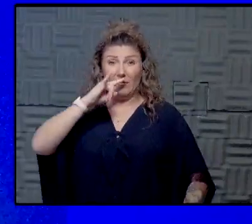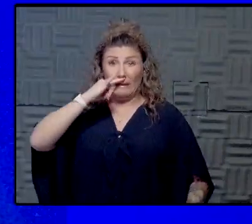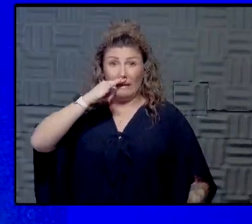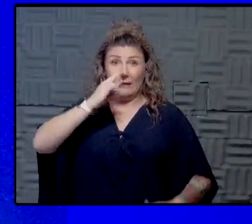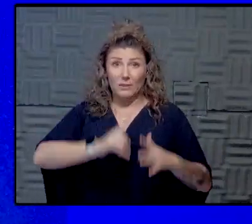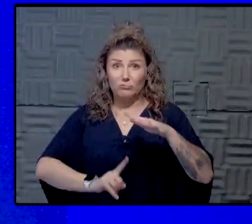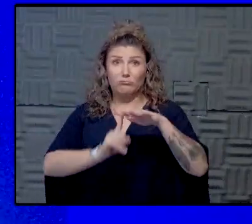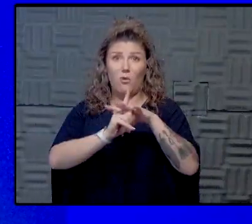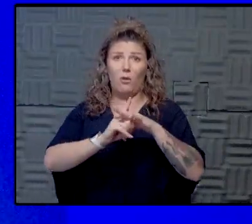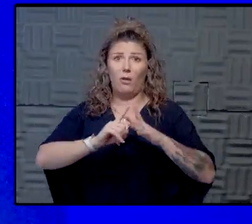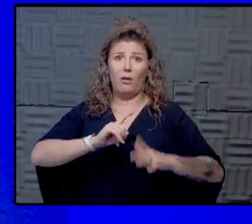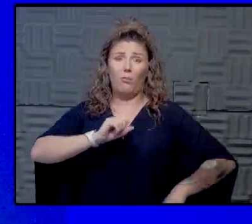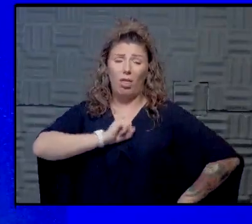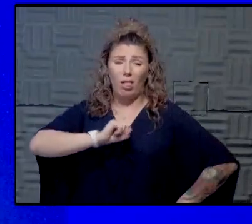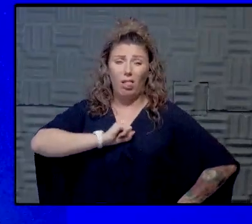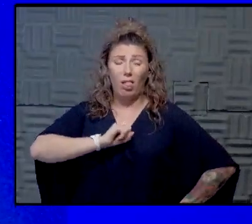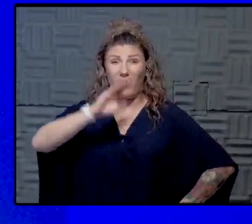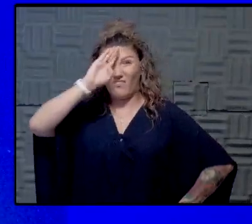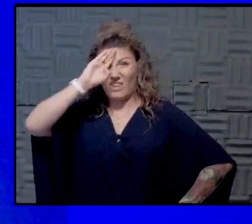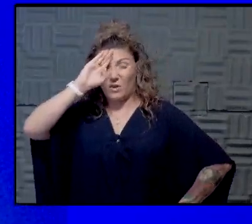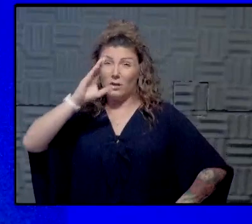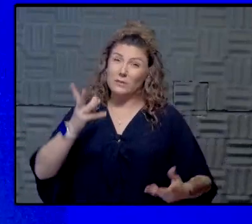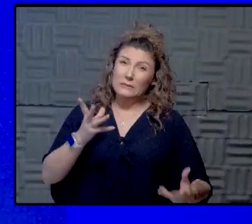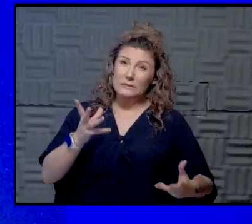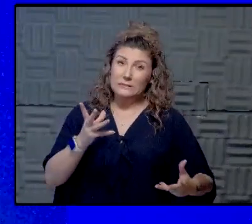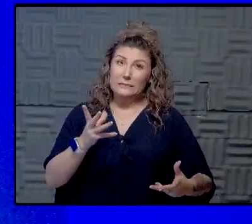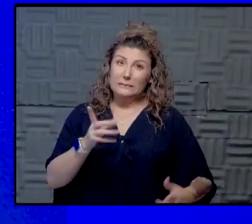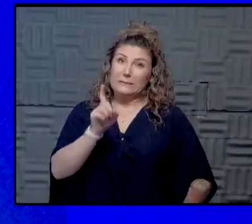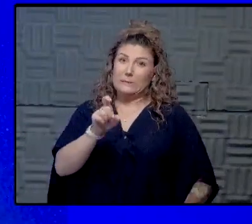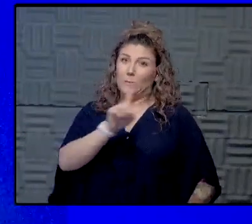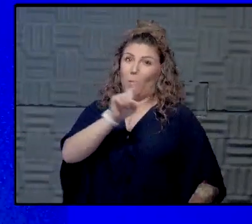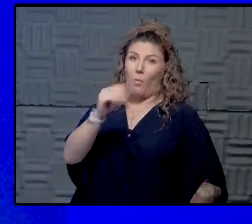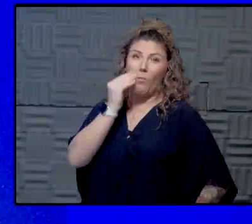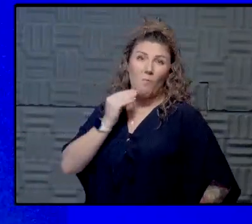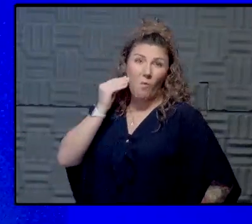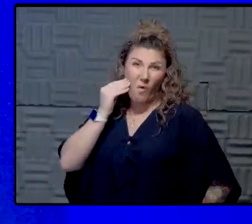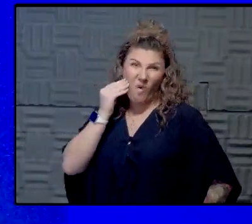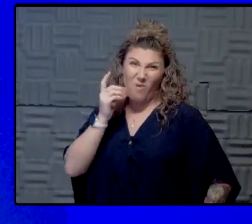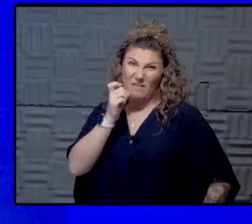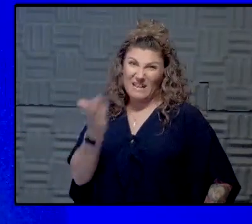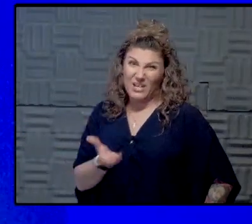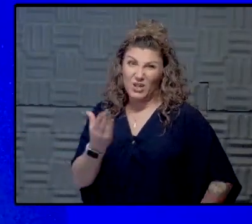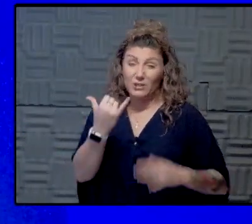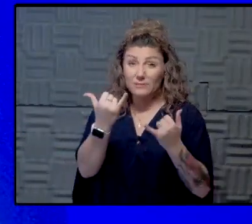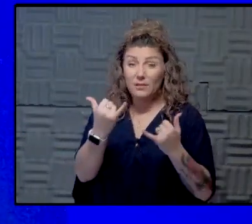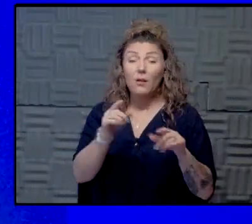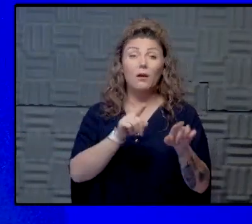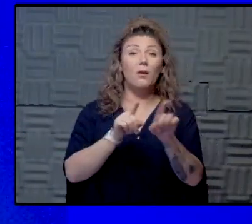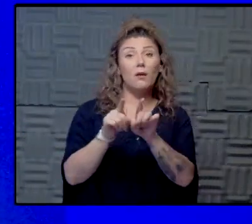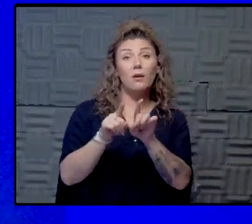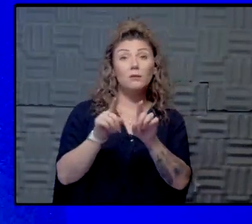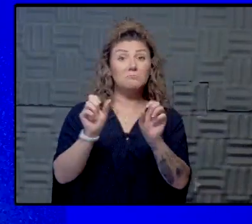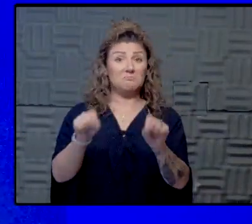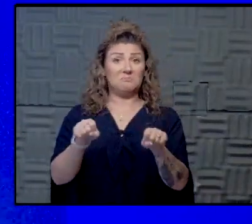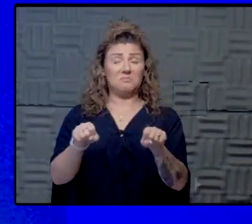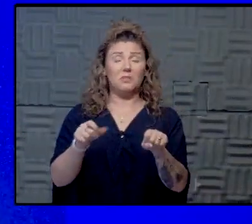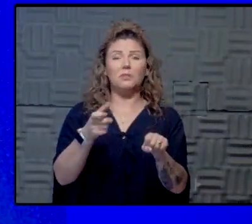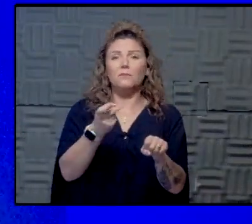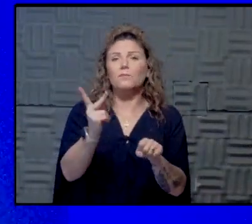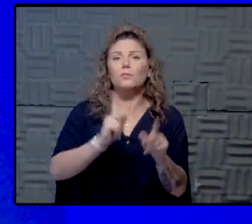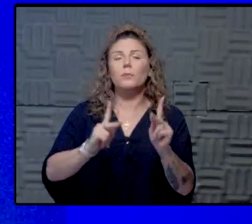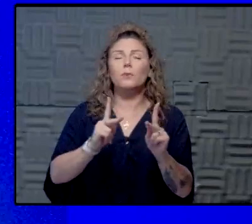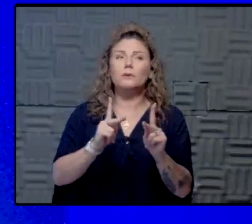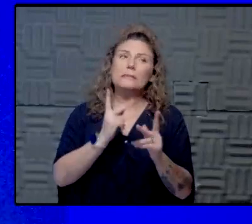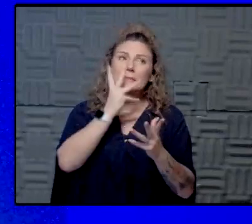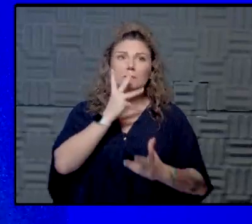and they're coughing and maybe they have a fever, they probably don't belong here today. And also I think some ability for some people,